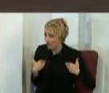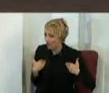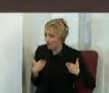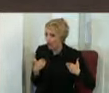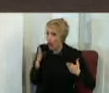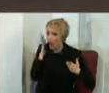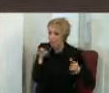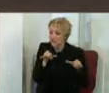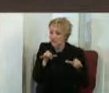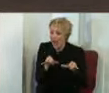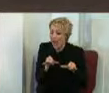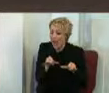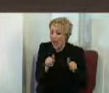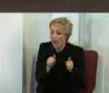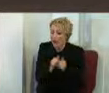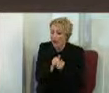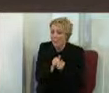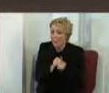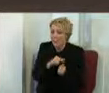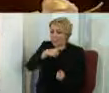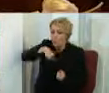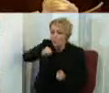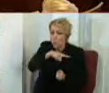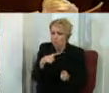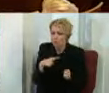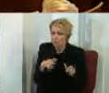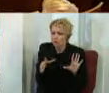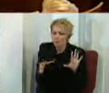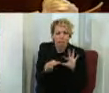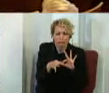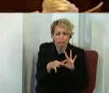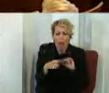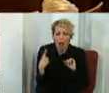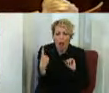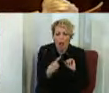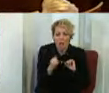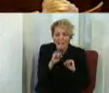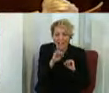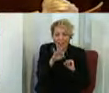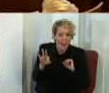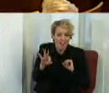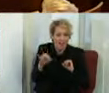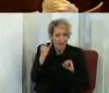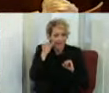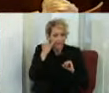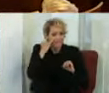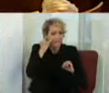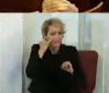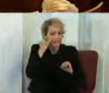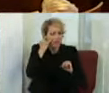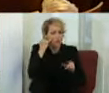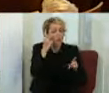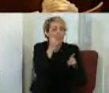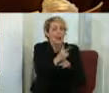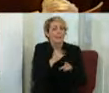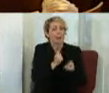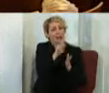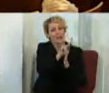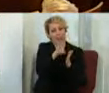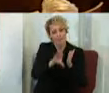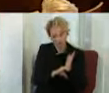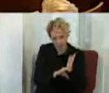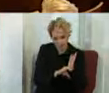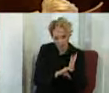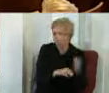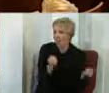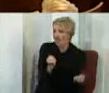if you love God, if you keep my commands, if you love God with all your heart, mind, soul, and strength, and if